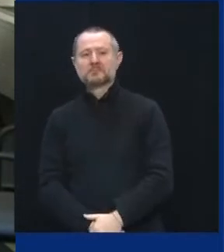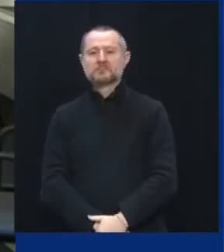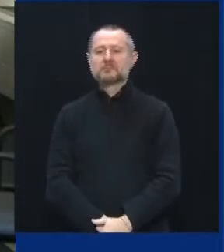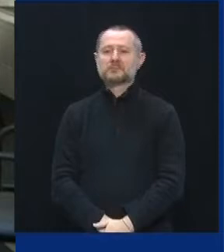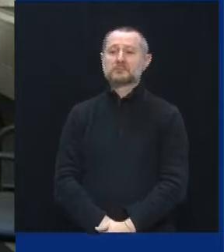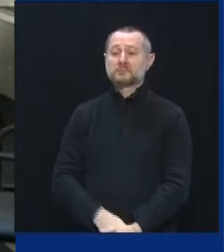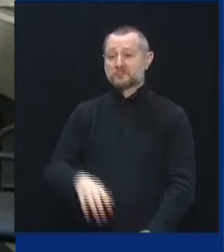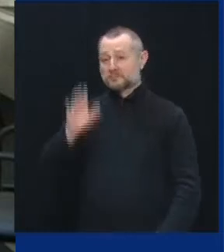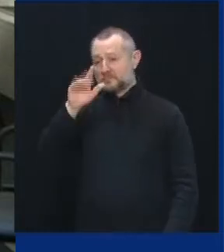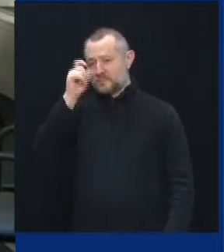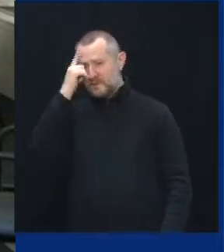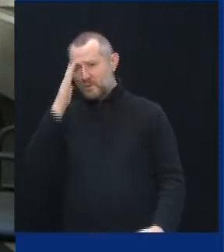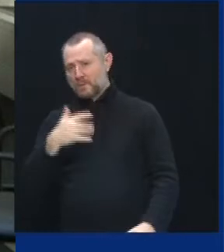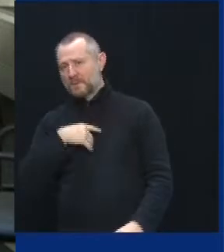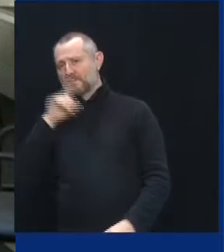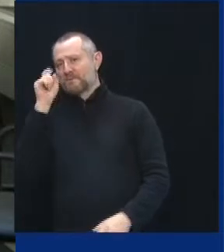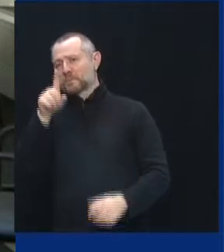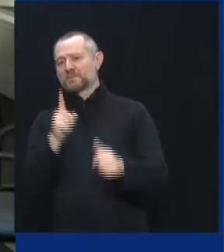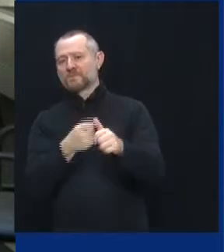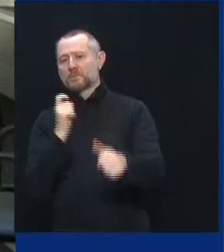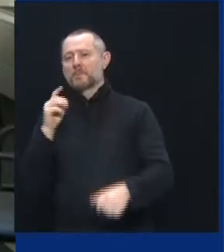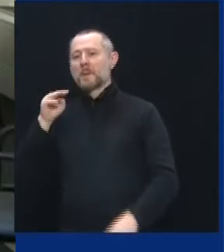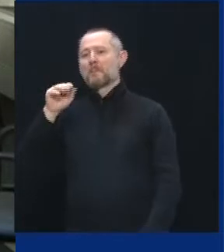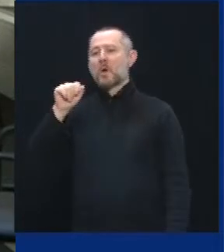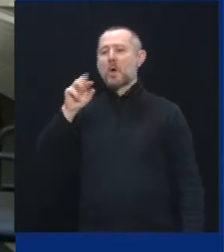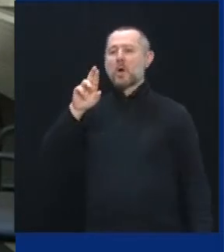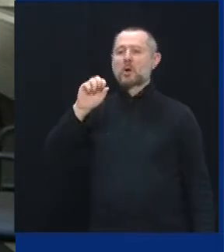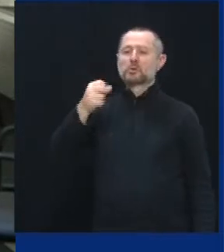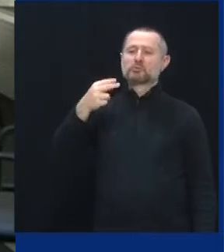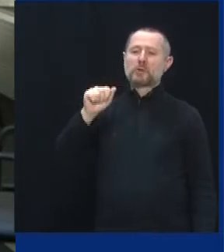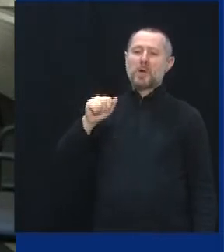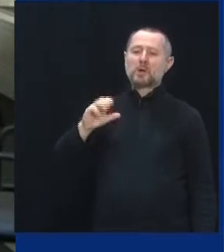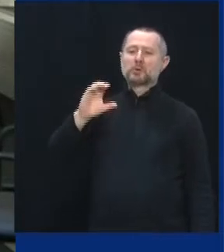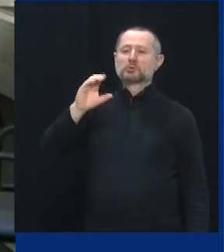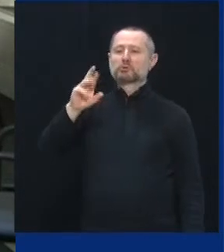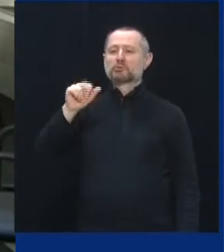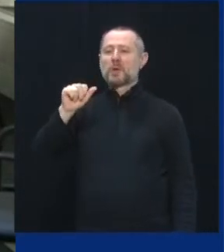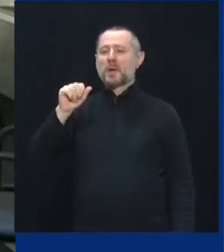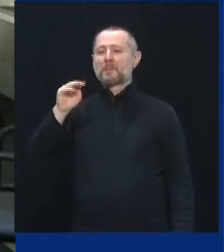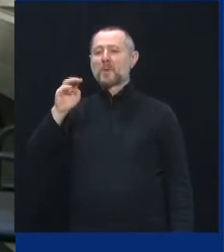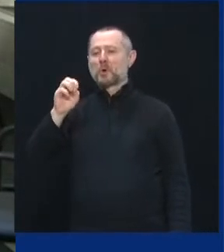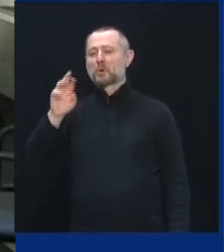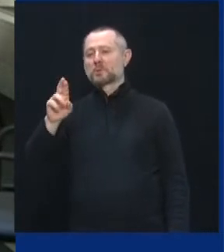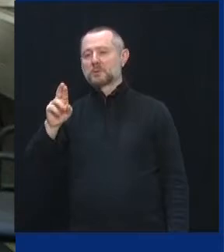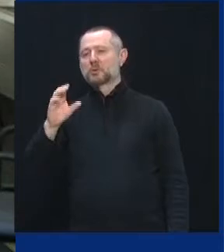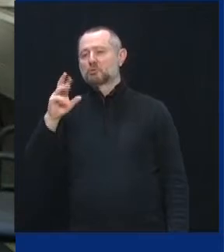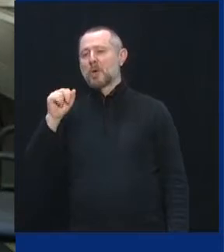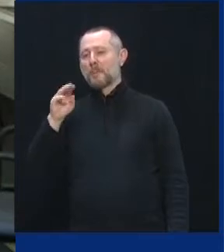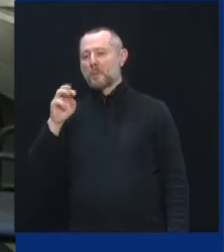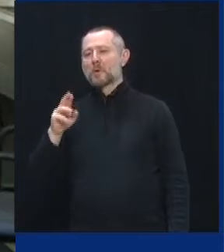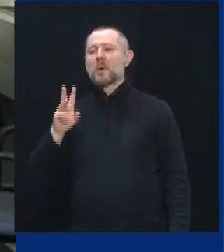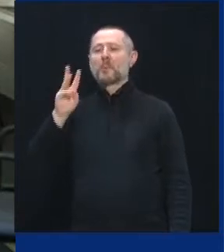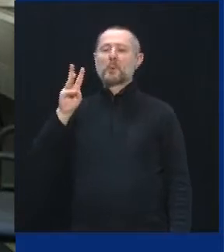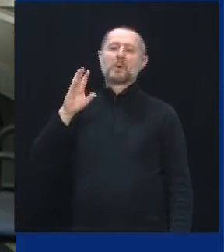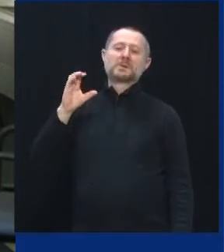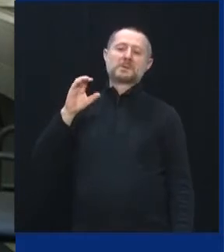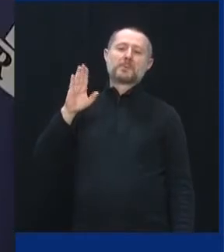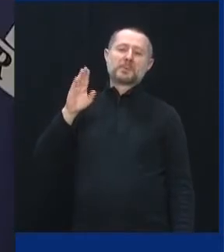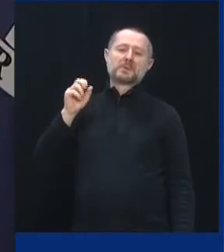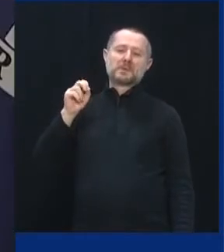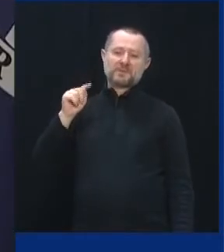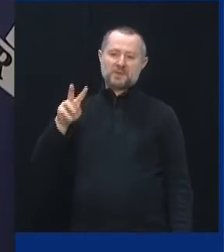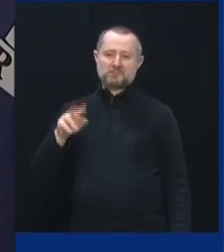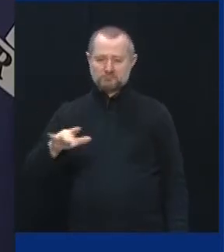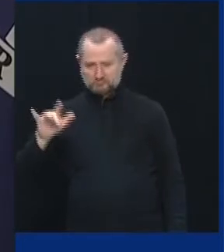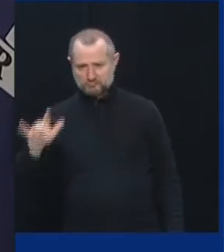Governor, your first question comes from Marcia Kramer of WCBS TV. Marcia, your line is now open. Please unmute your